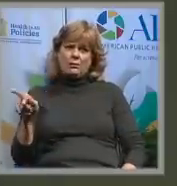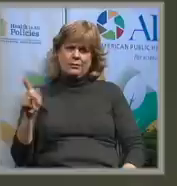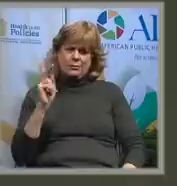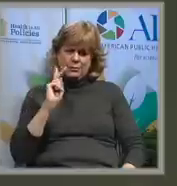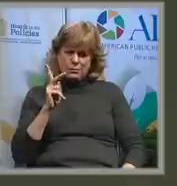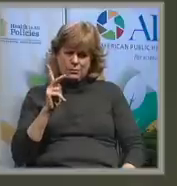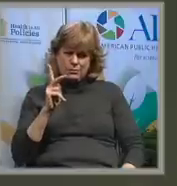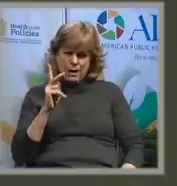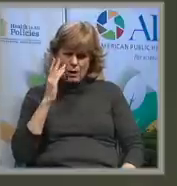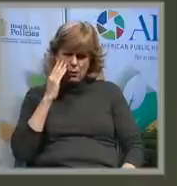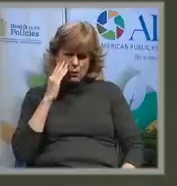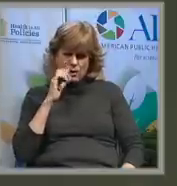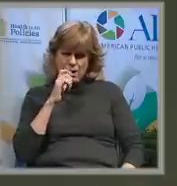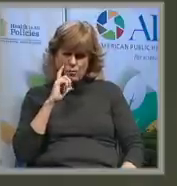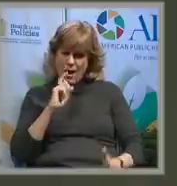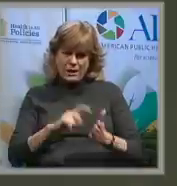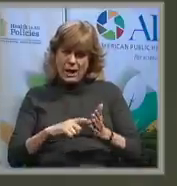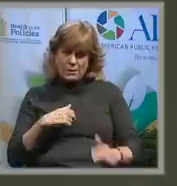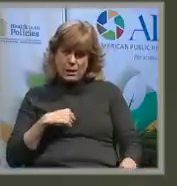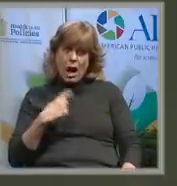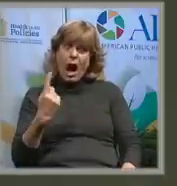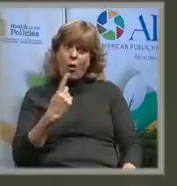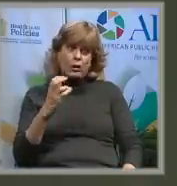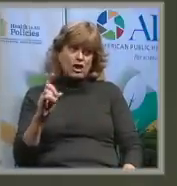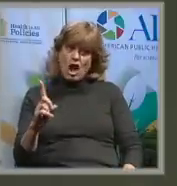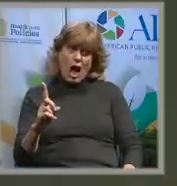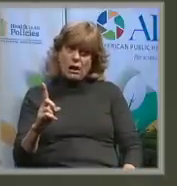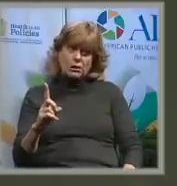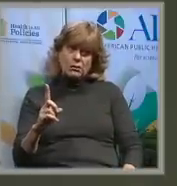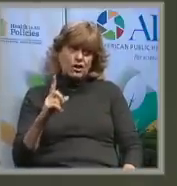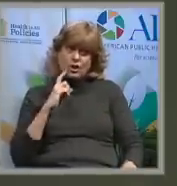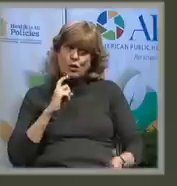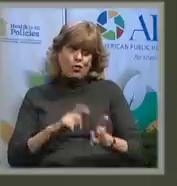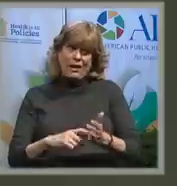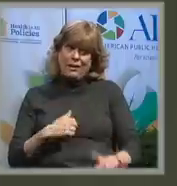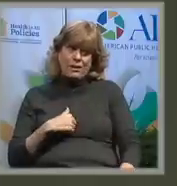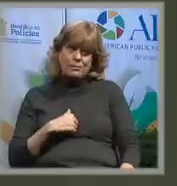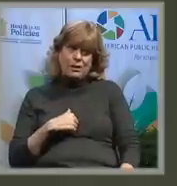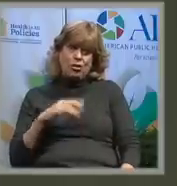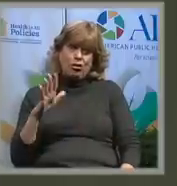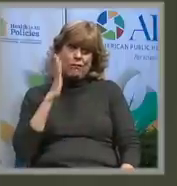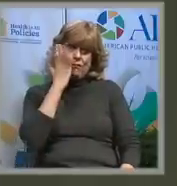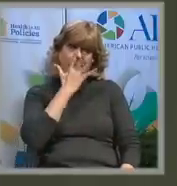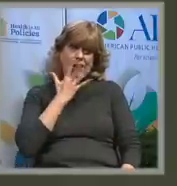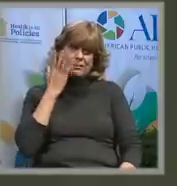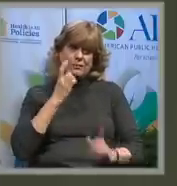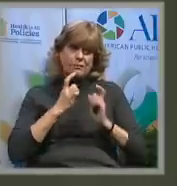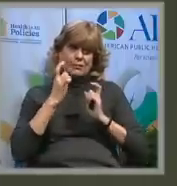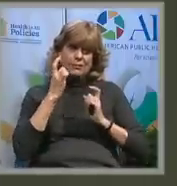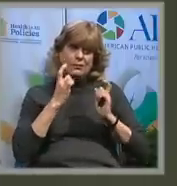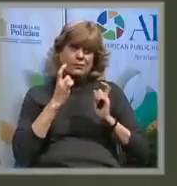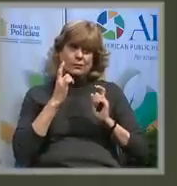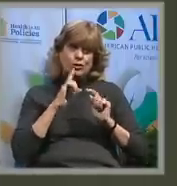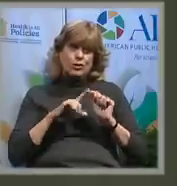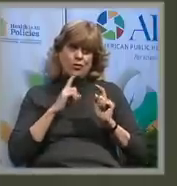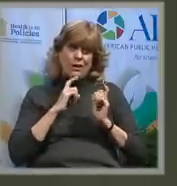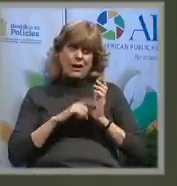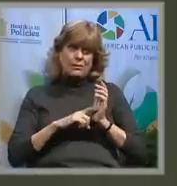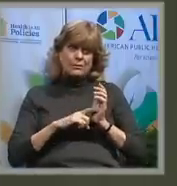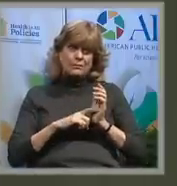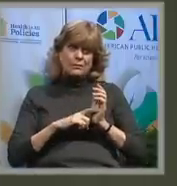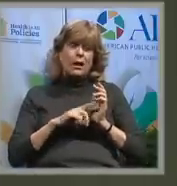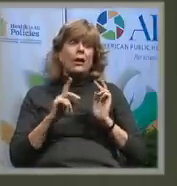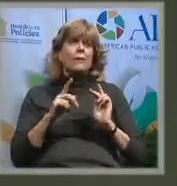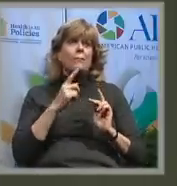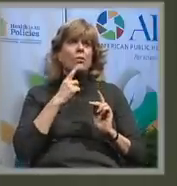did not know who I was, and I was an only child. And she had a look on her face, and she said what people